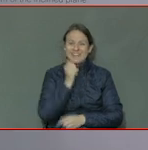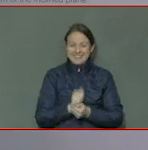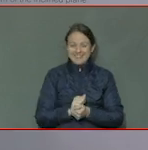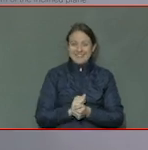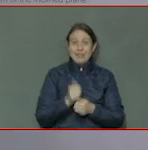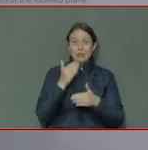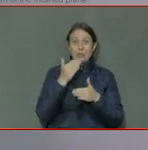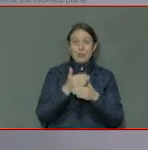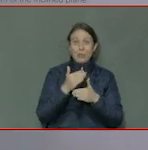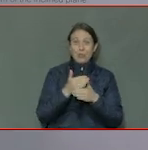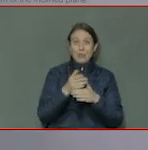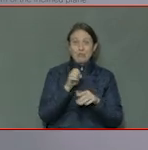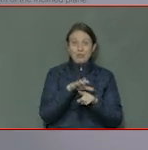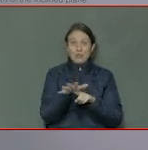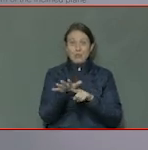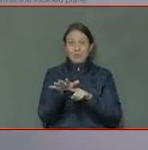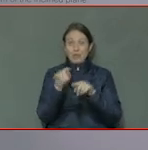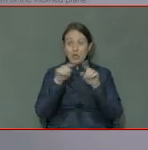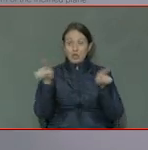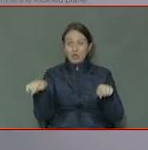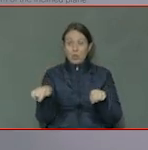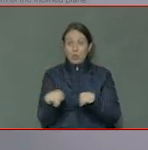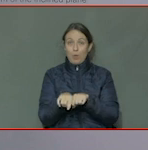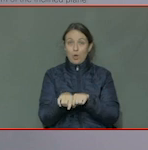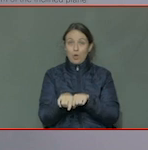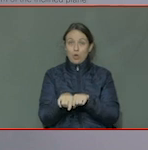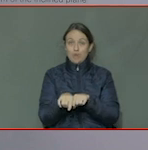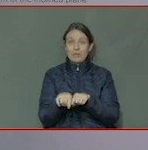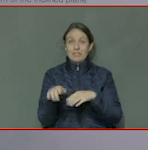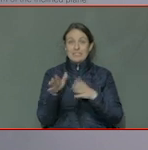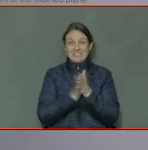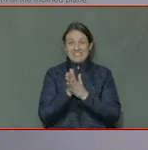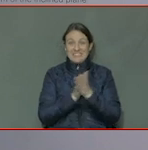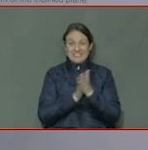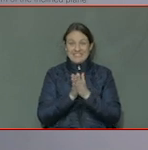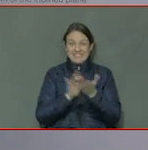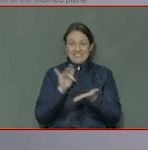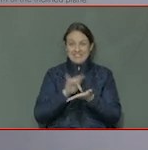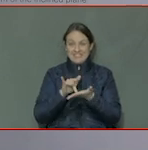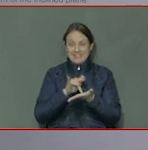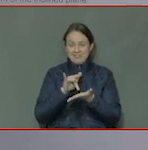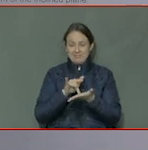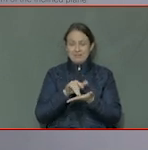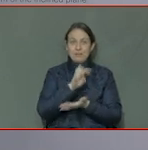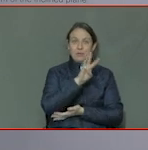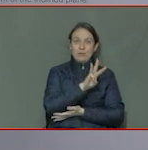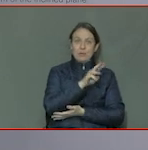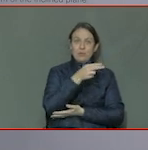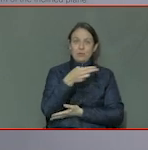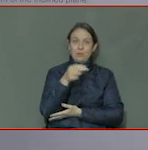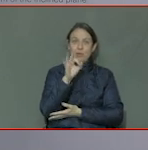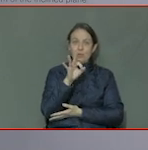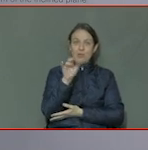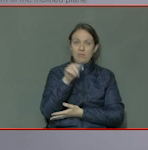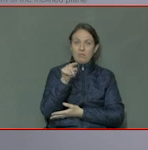done on the box by the frictional force. Okay, we have the formula W equals F